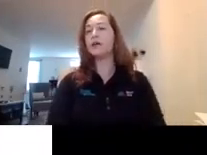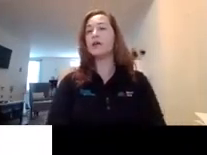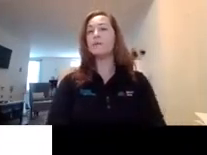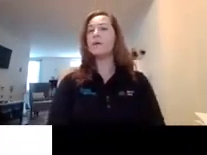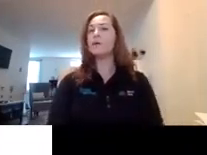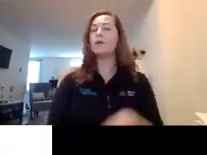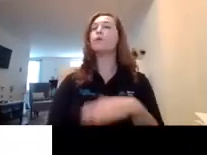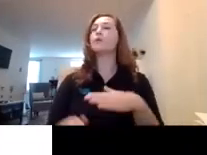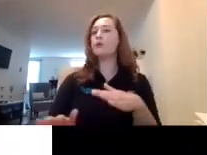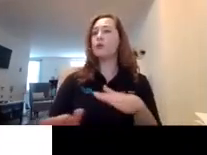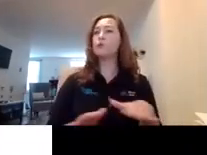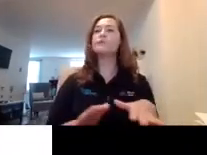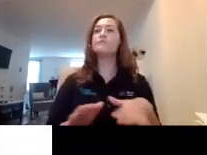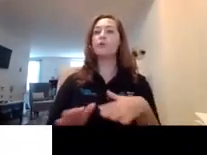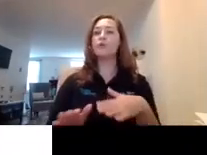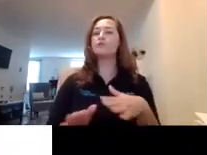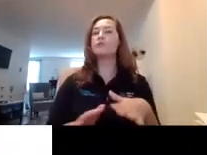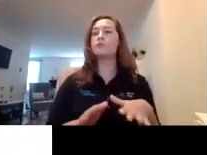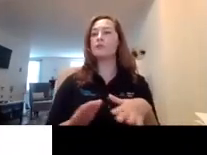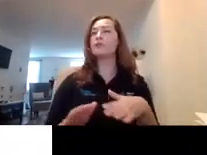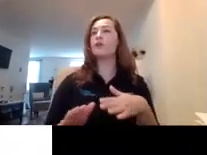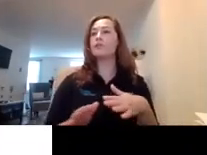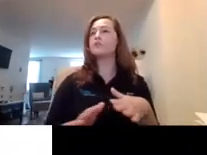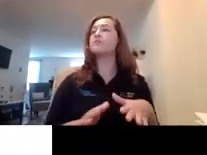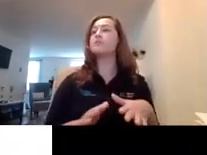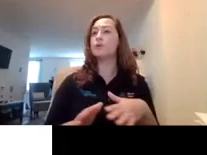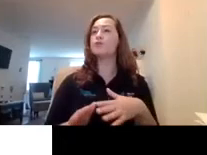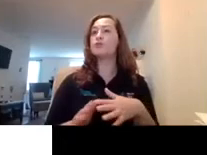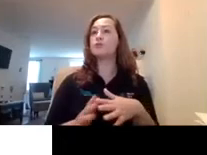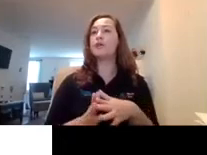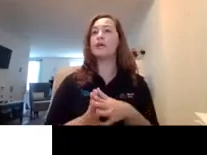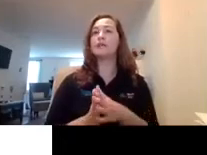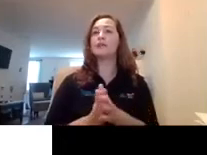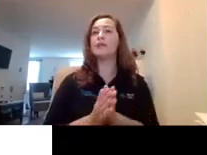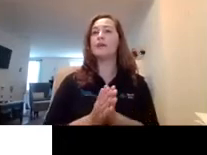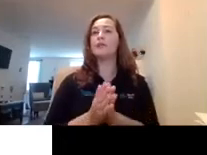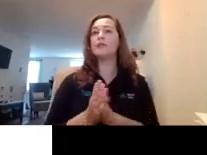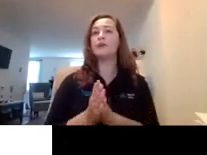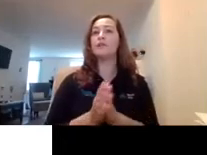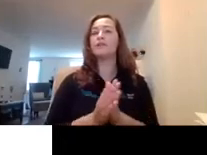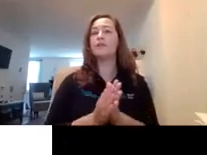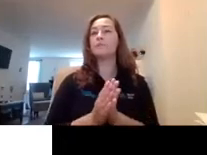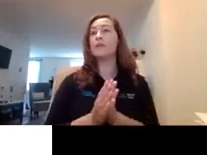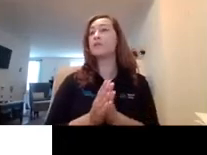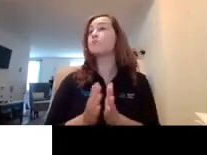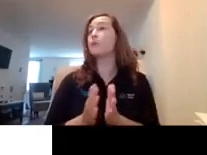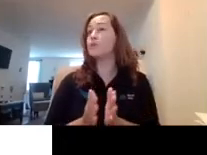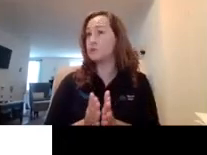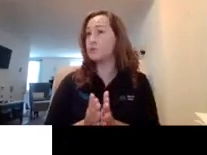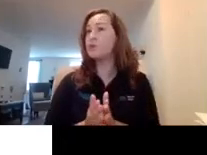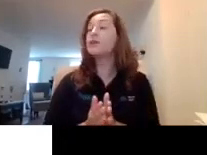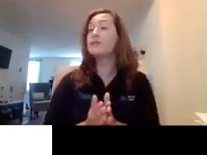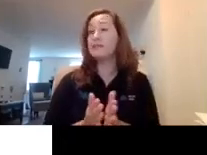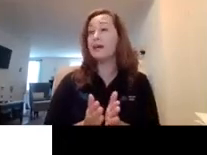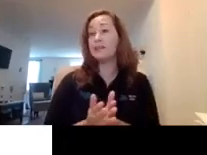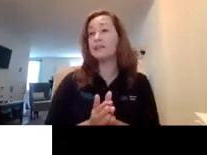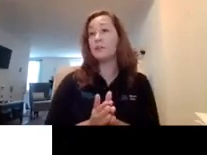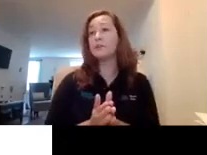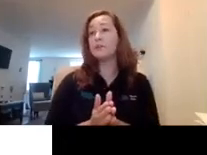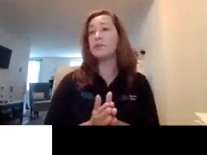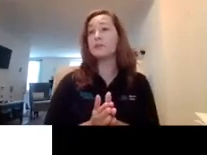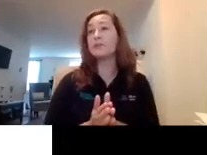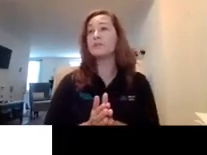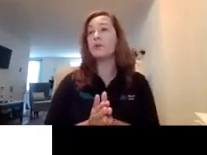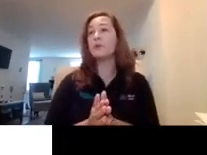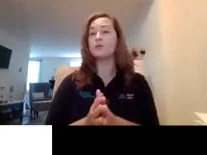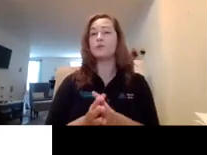precautions, but we're closely monitoring the COVID situation and the level of exposure that